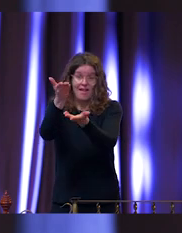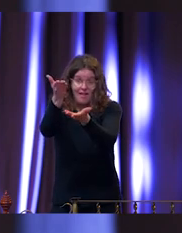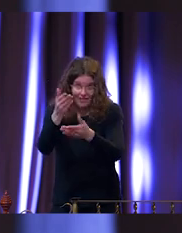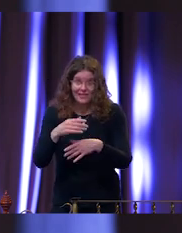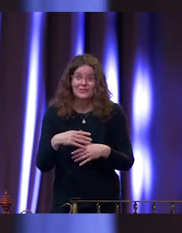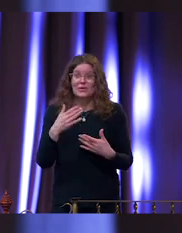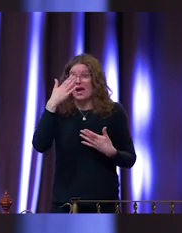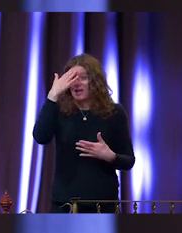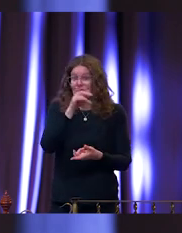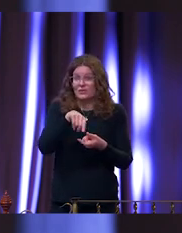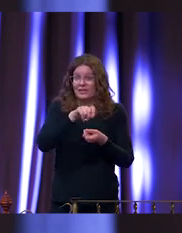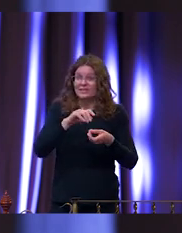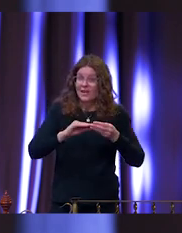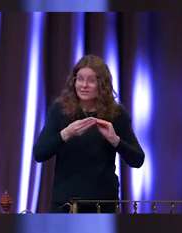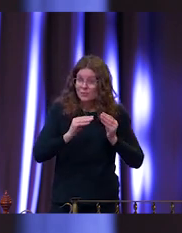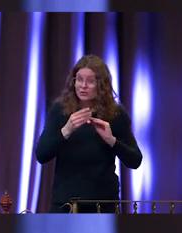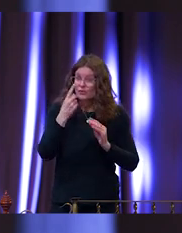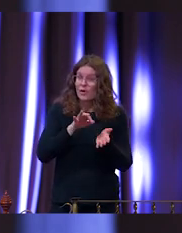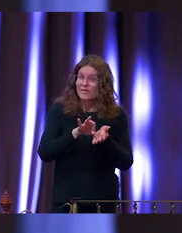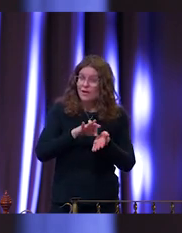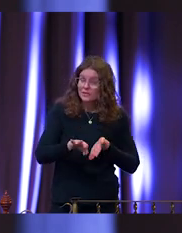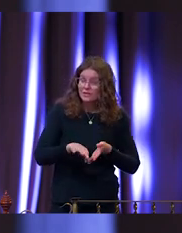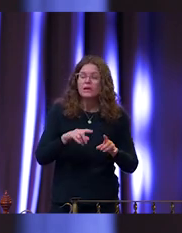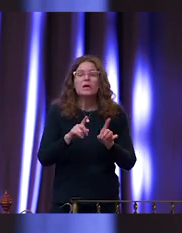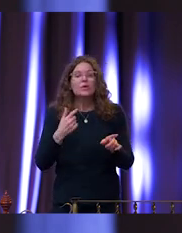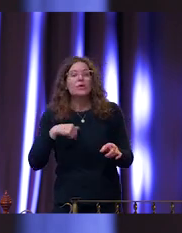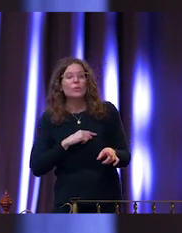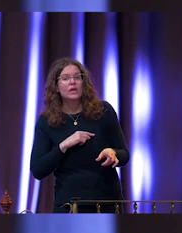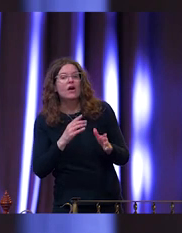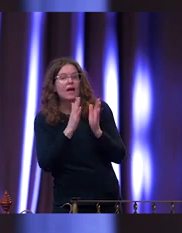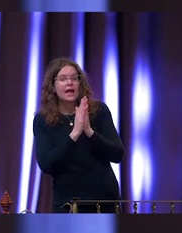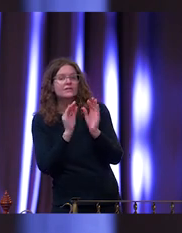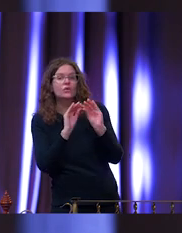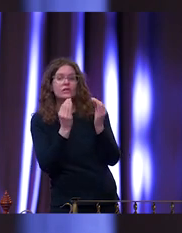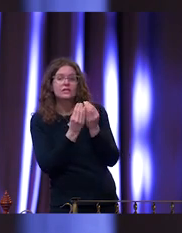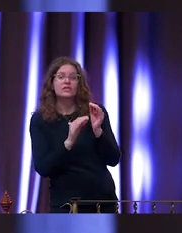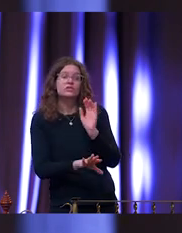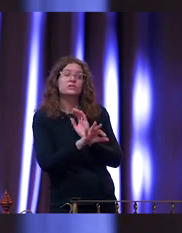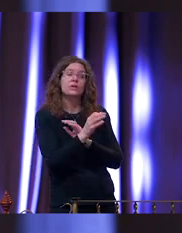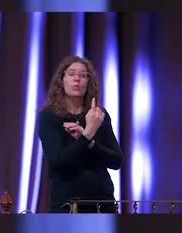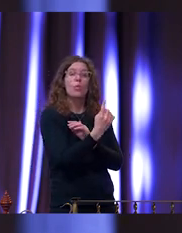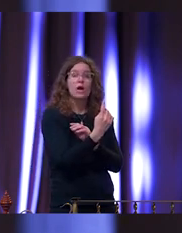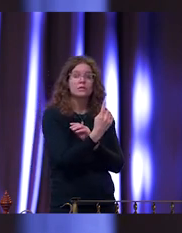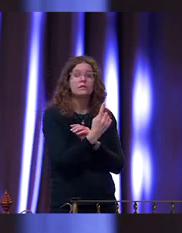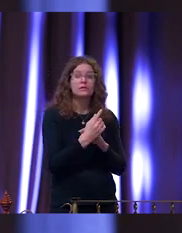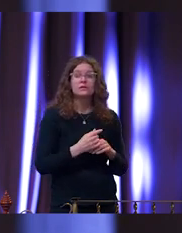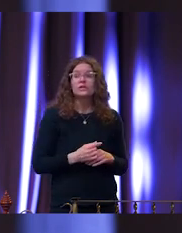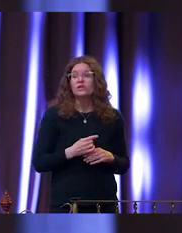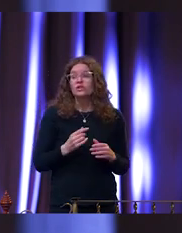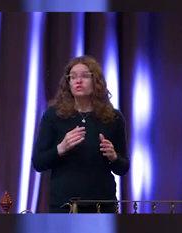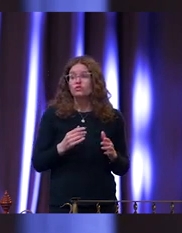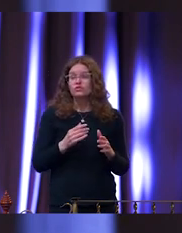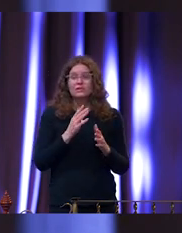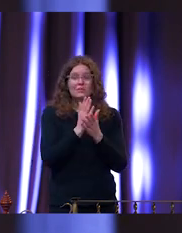numbers or the accounting will look like. But we are asking organizations to really pick one or the other to really ease up some of that traffic